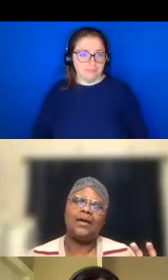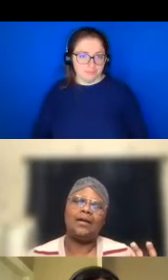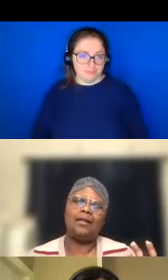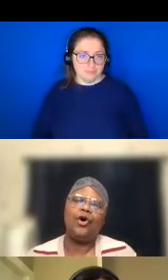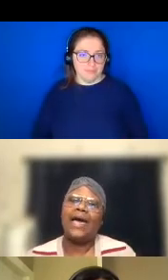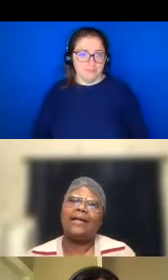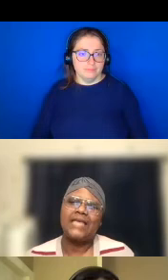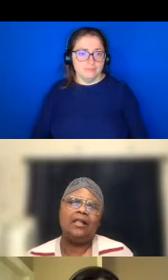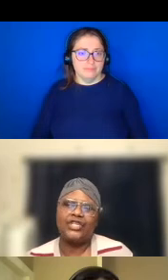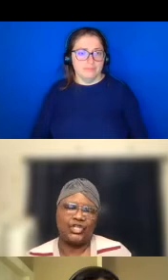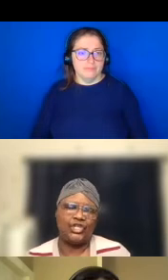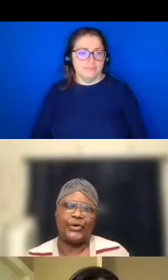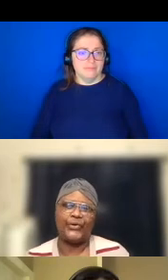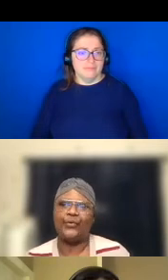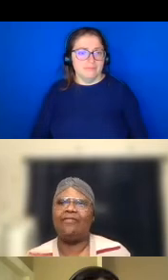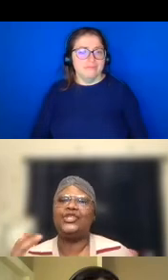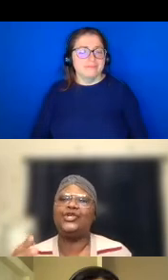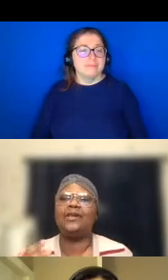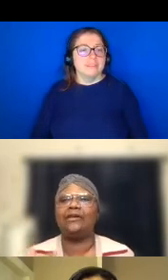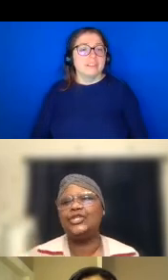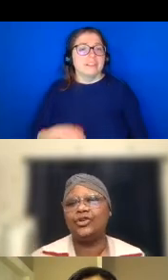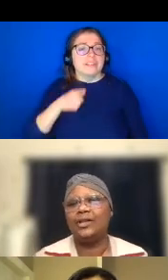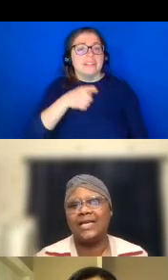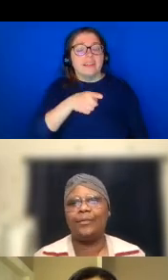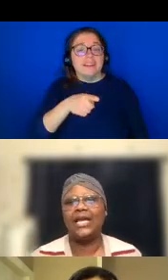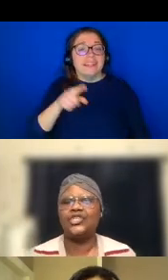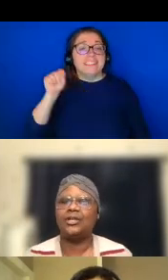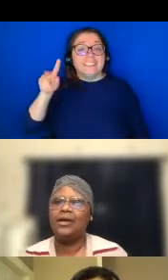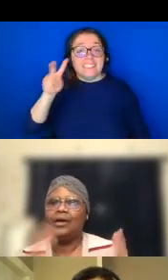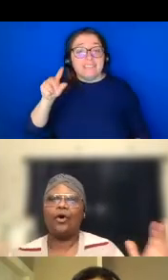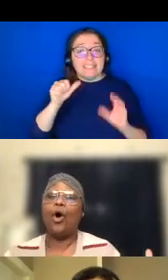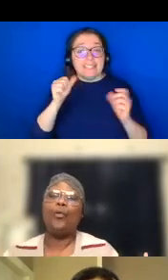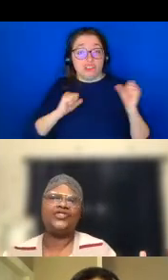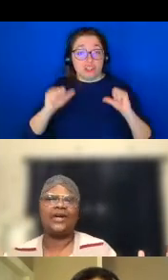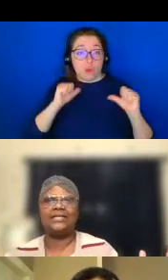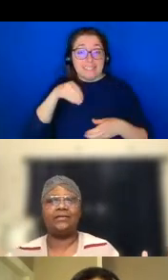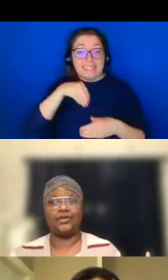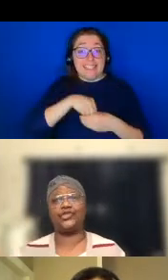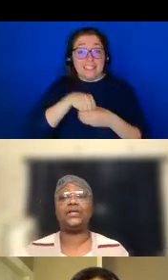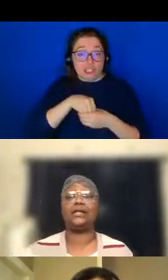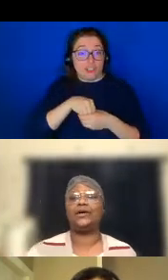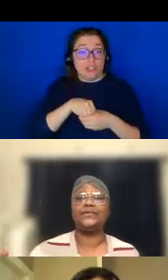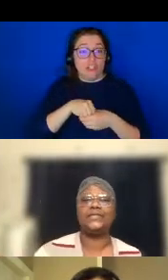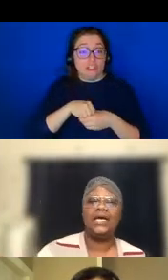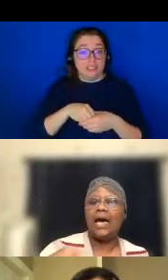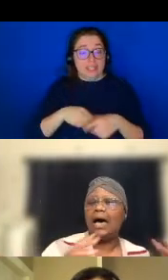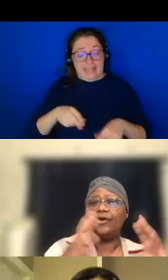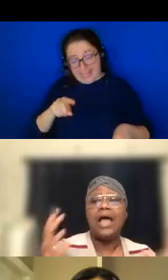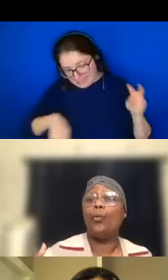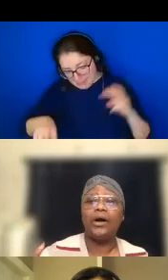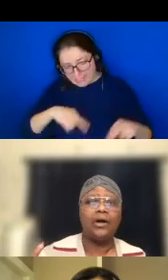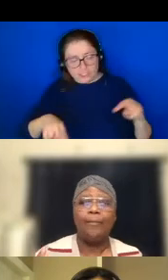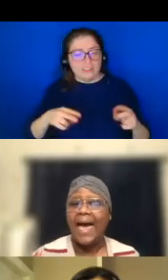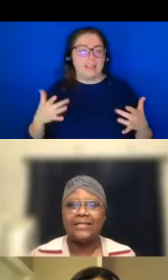we look at television shows, when they do their internal examination, they're always dressed in their street clothes. They're